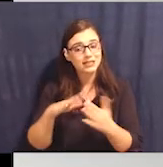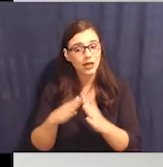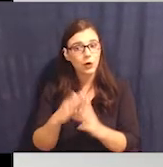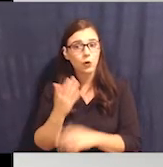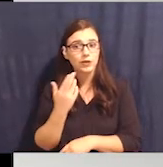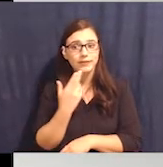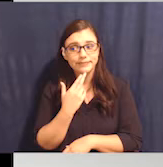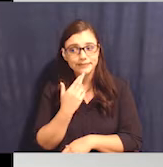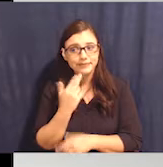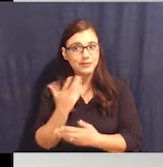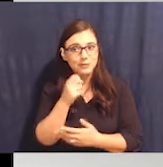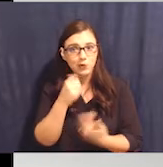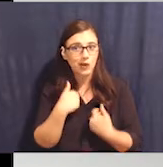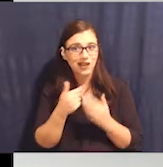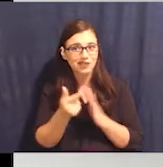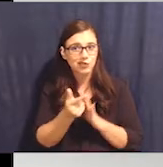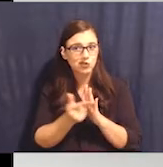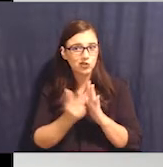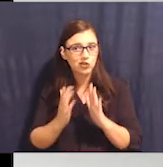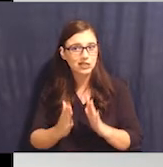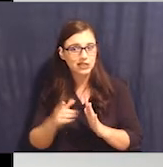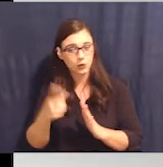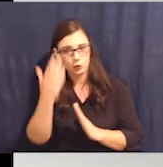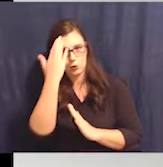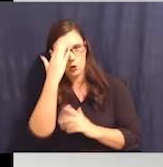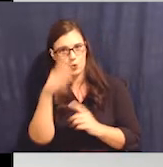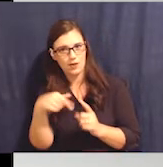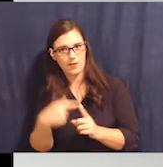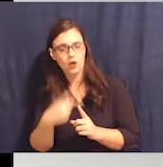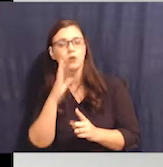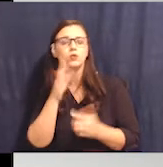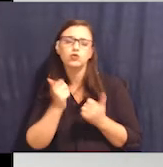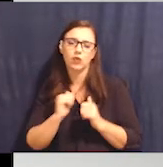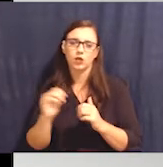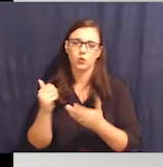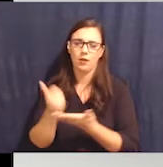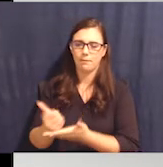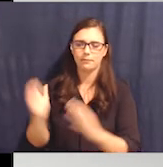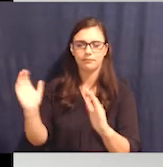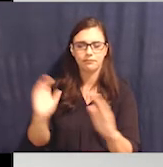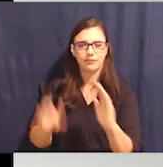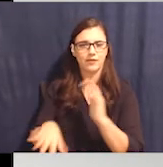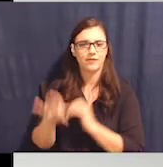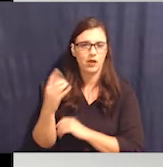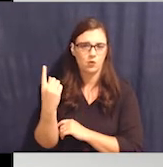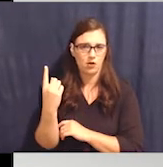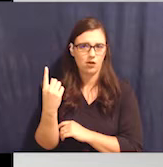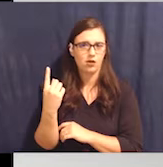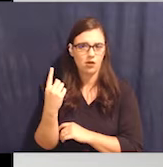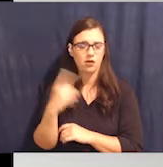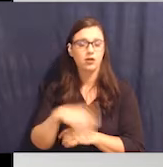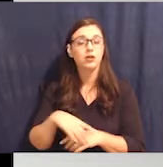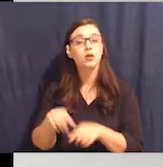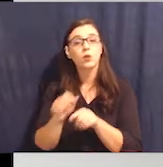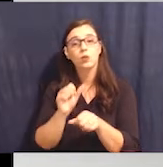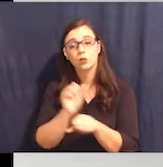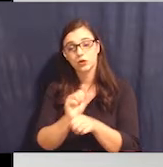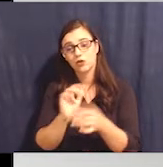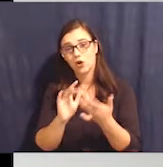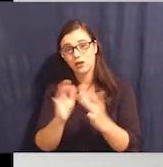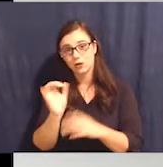you're in a town where you don't have maybe an attorney that you know of, we'll try to find one for you, and then